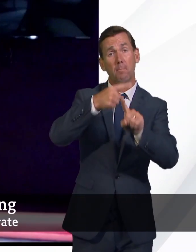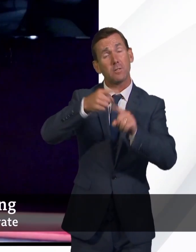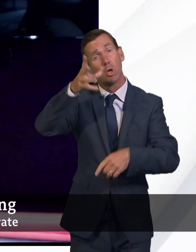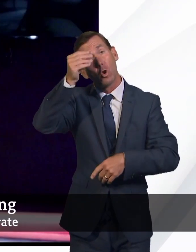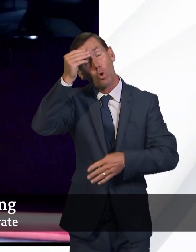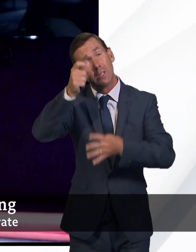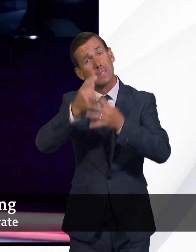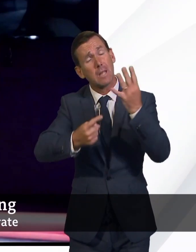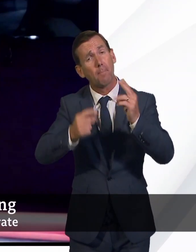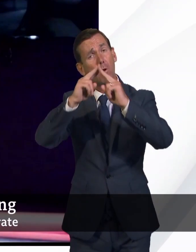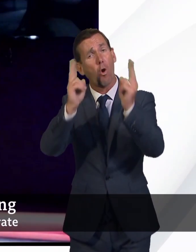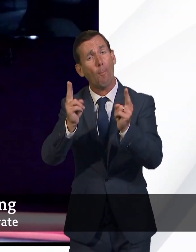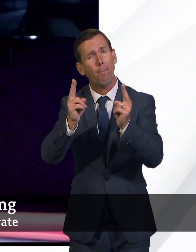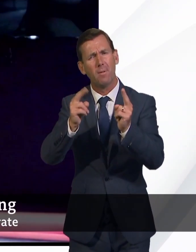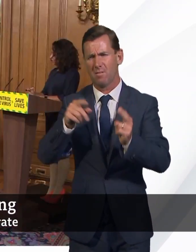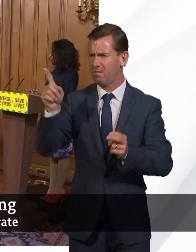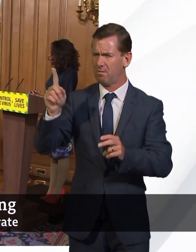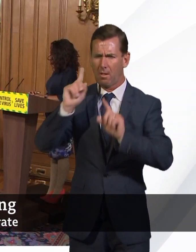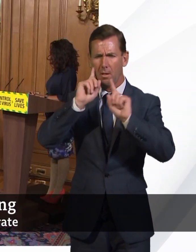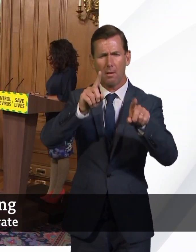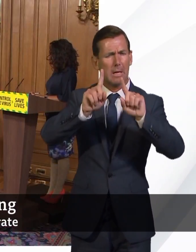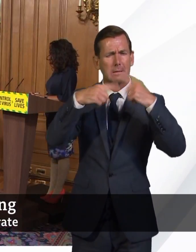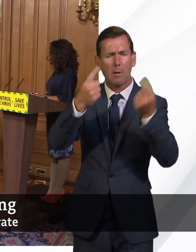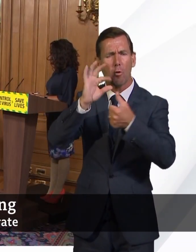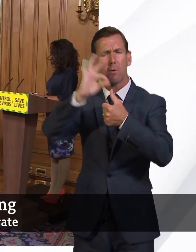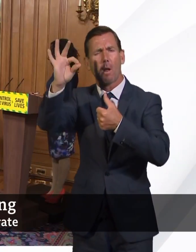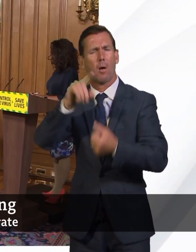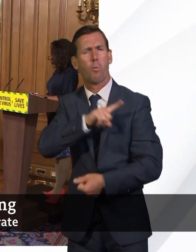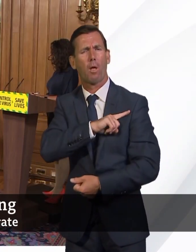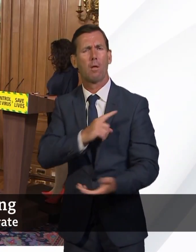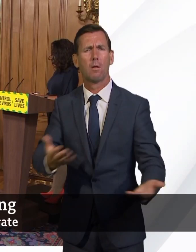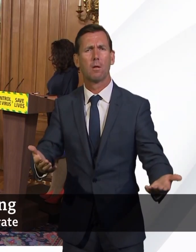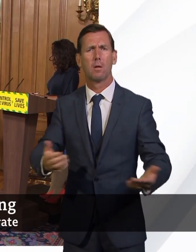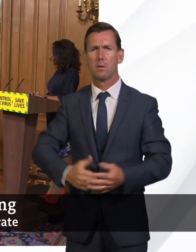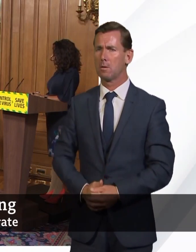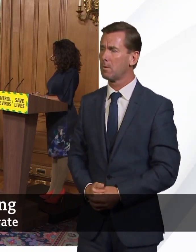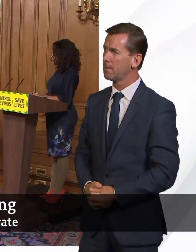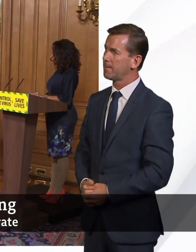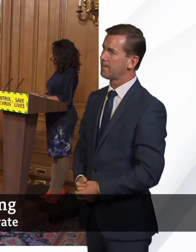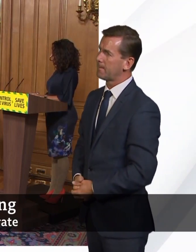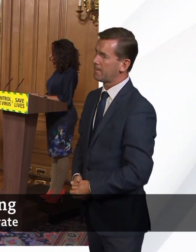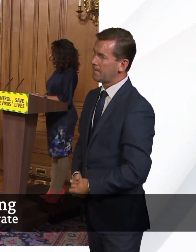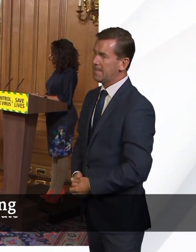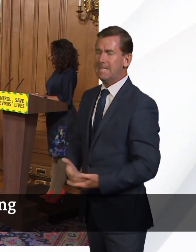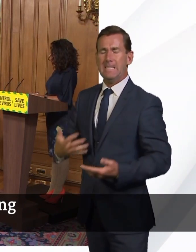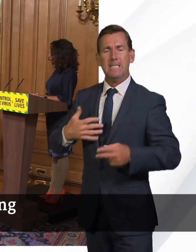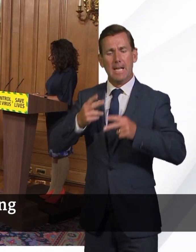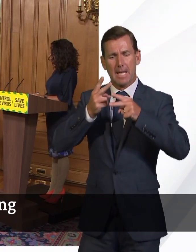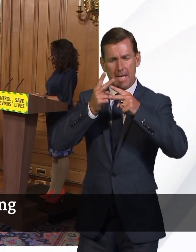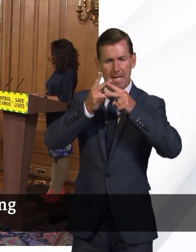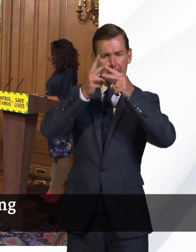disabilities. Why have these people been left out? Well, those who are in care homes